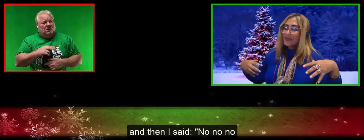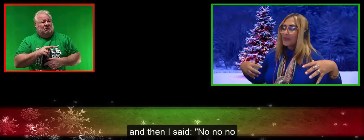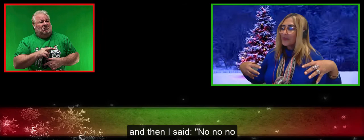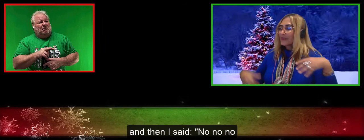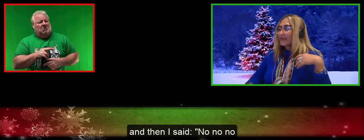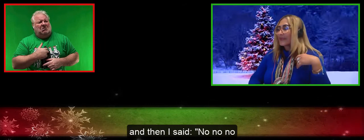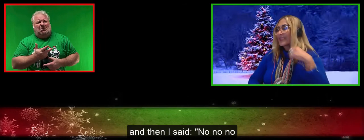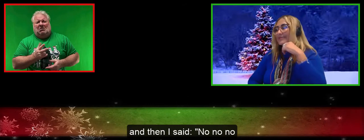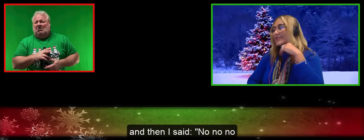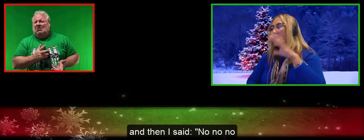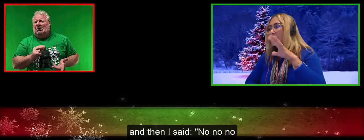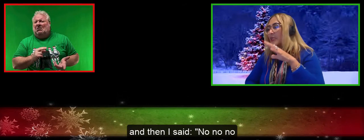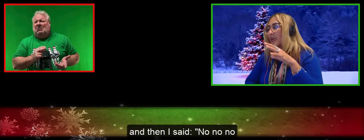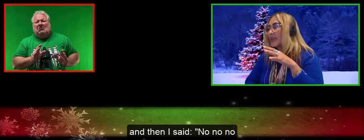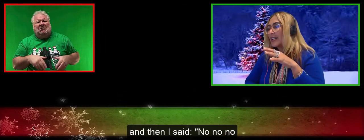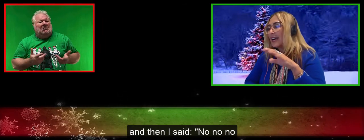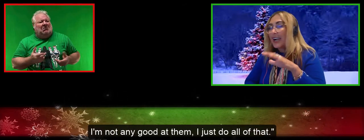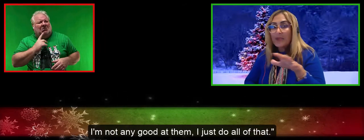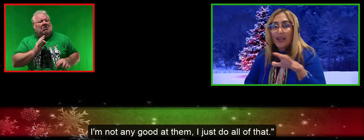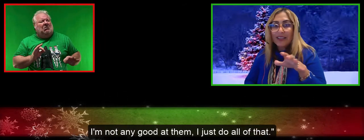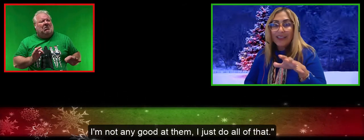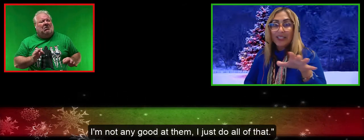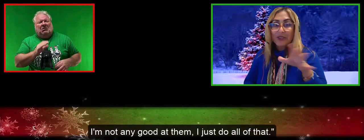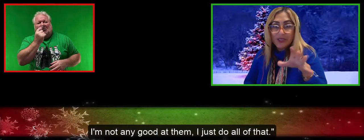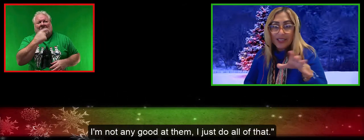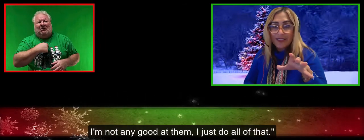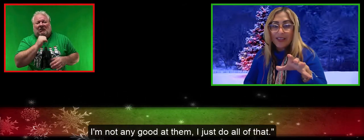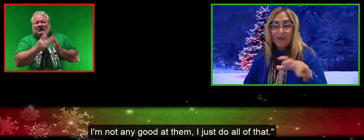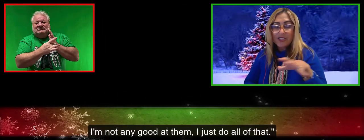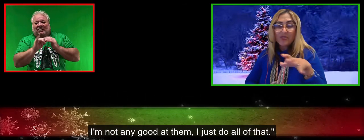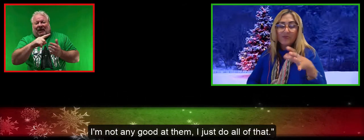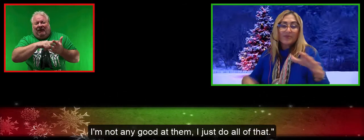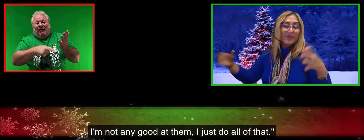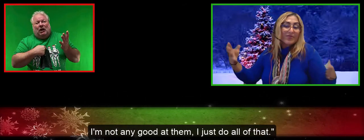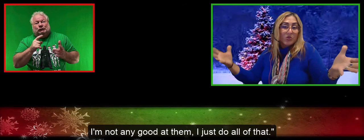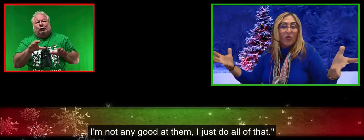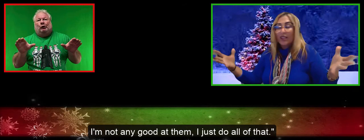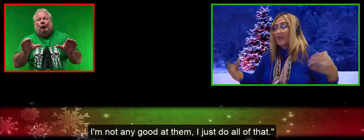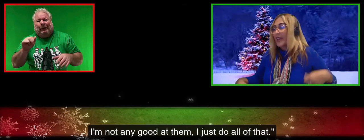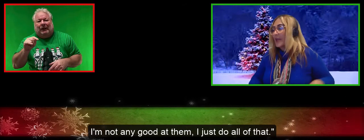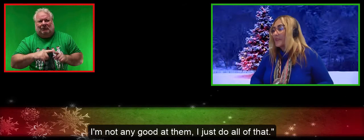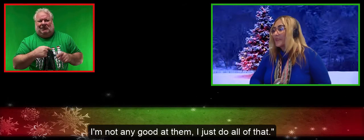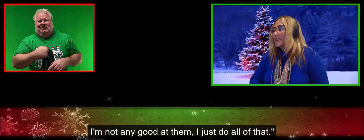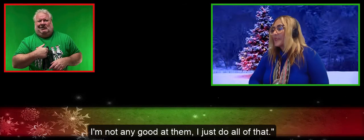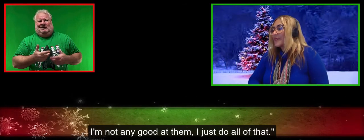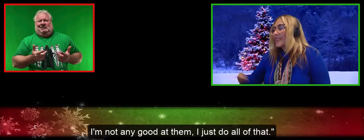said, no, no, no, I'm not any good at them. I just do all of